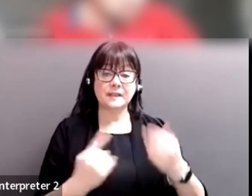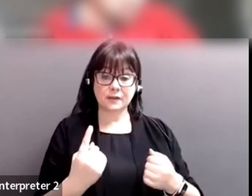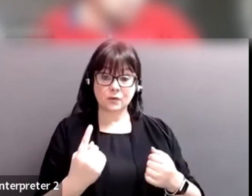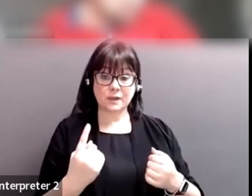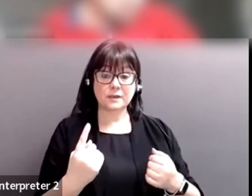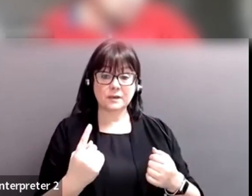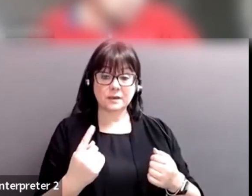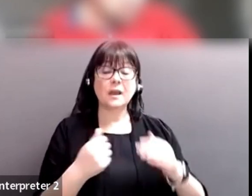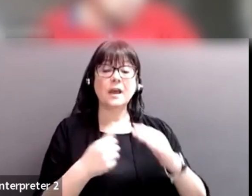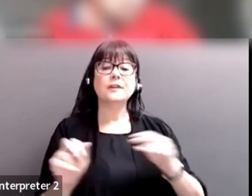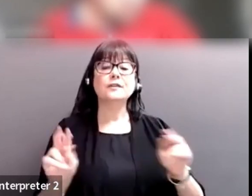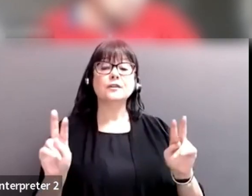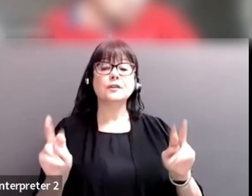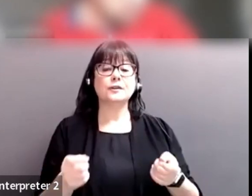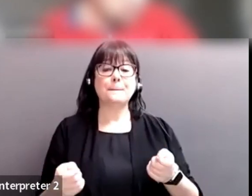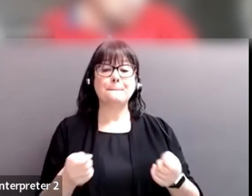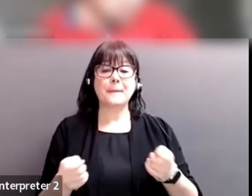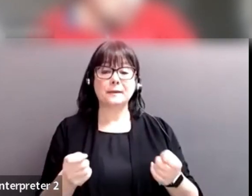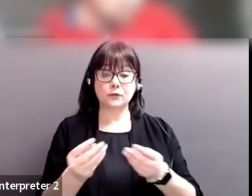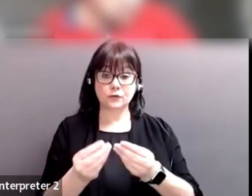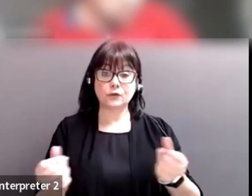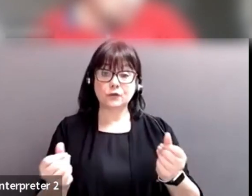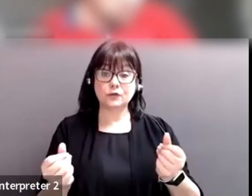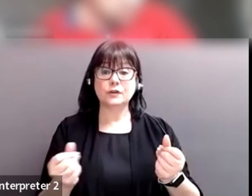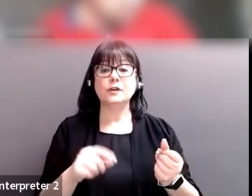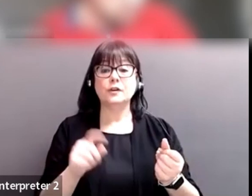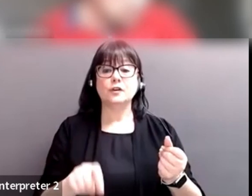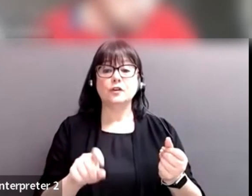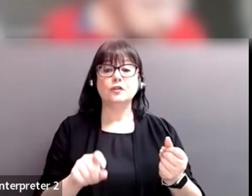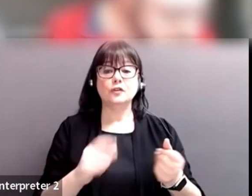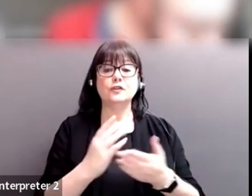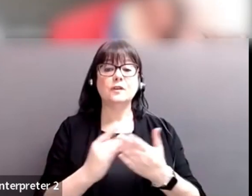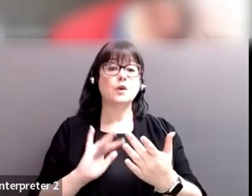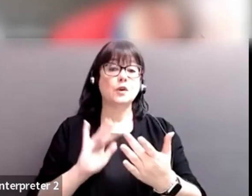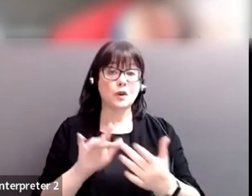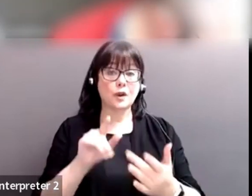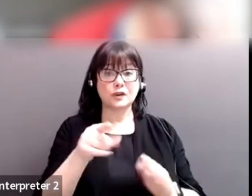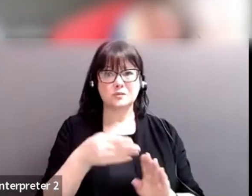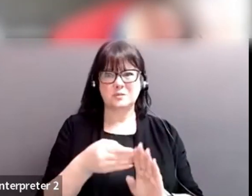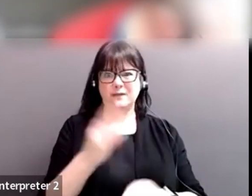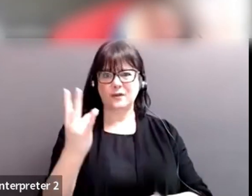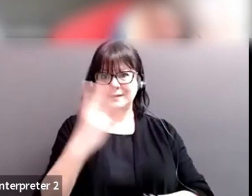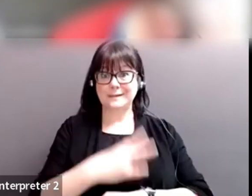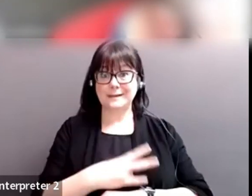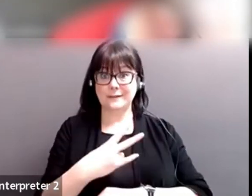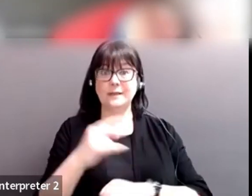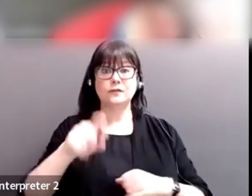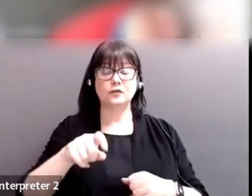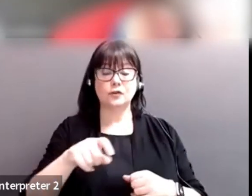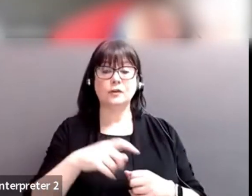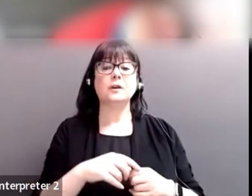managed solution, you can expect to hear from the team within 7 days with either